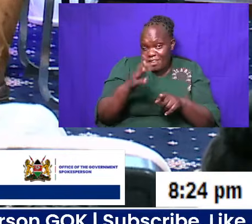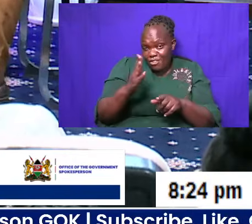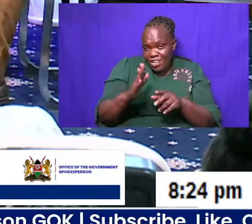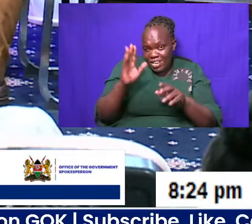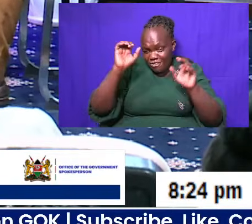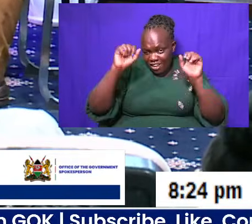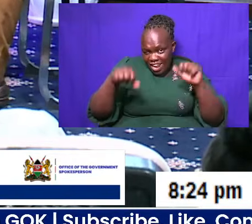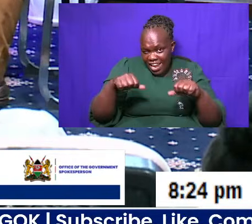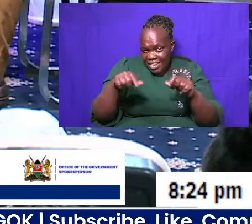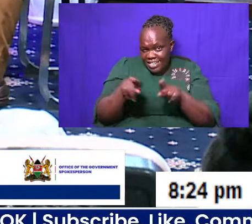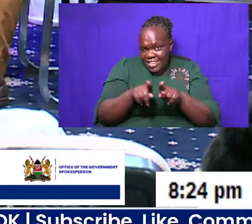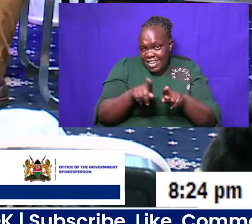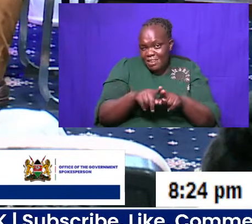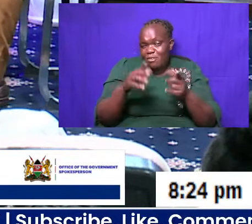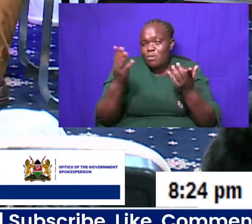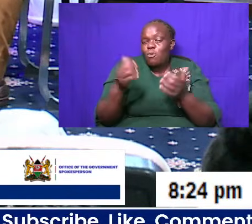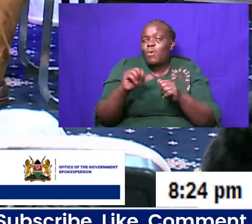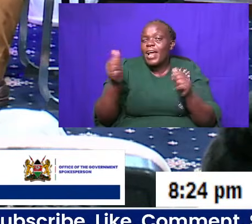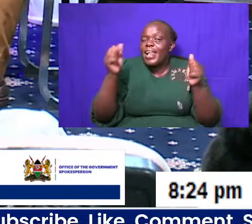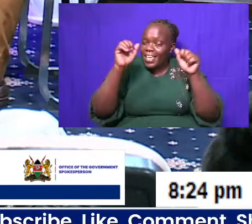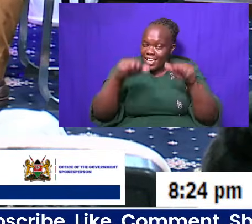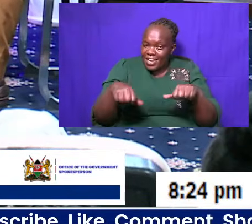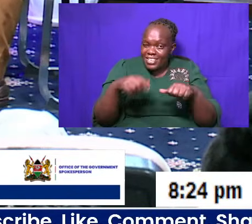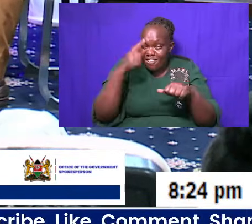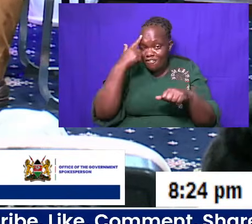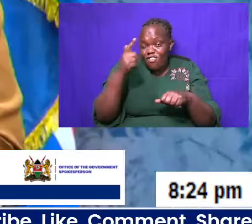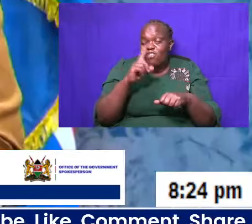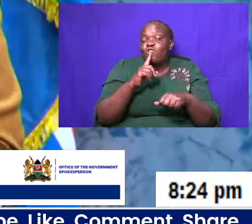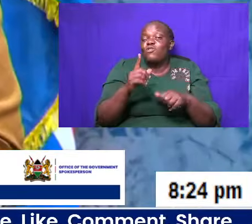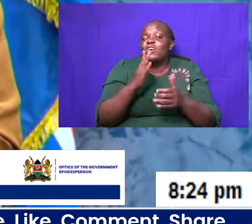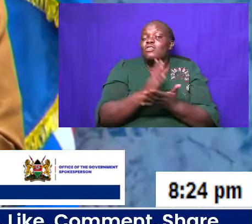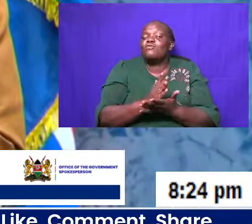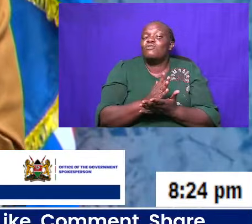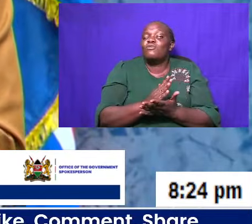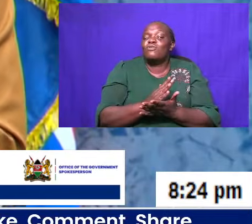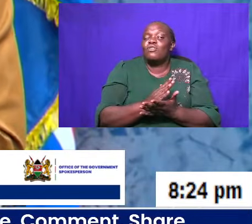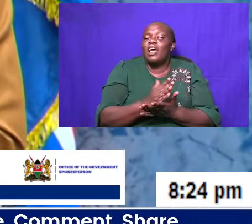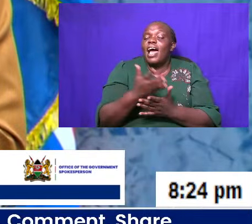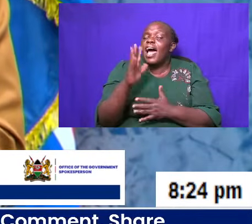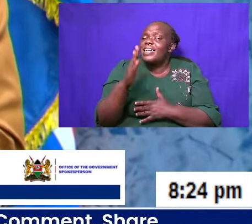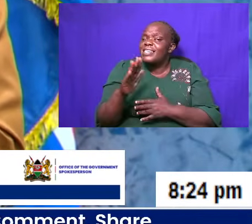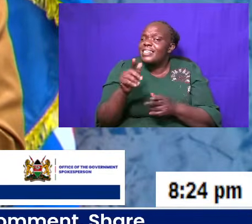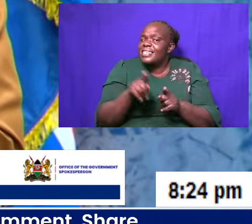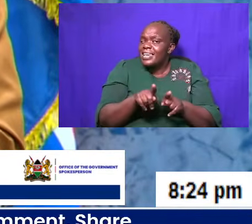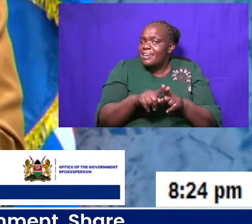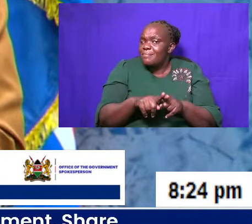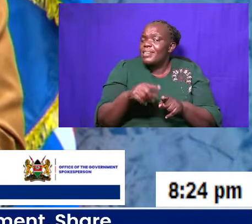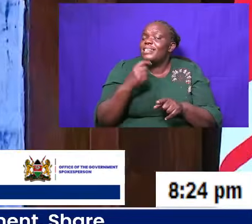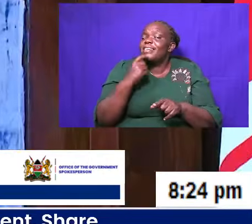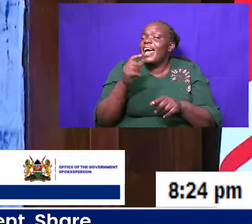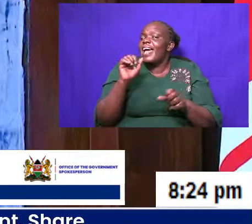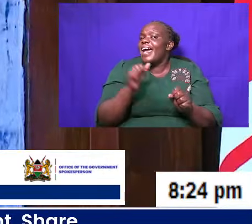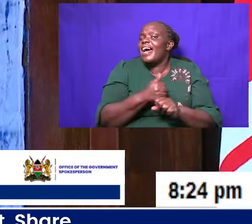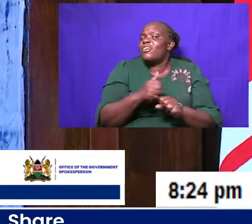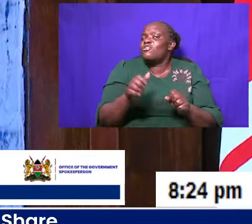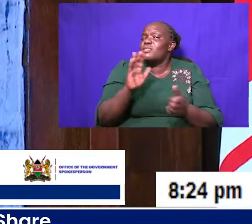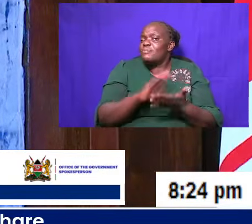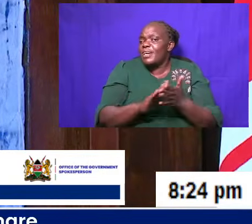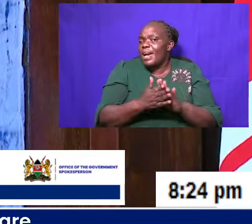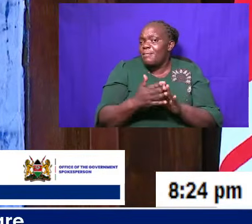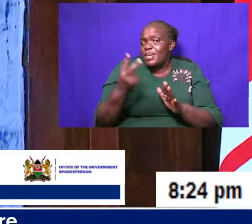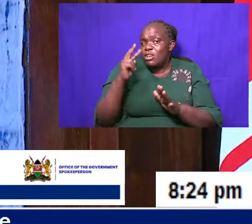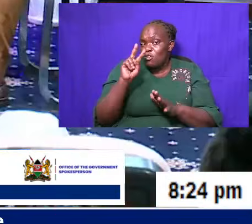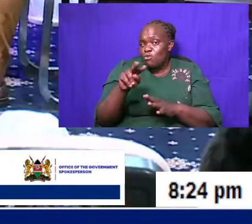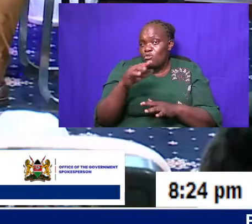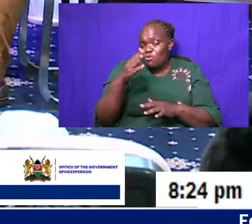No, well, for sure. Exactly. That's a good one, yes. Yeah, you never stayed somewhere and said, I can't become. Yeah, in fact, when I look back, I